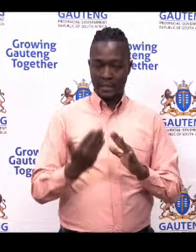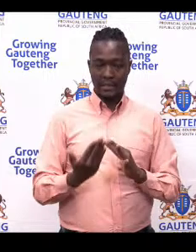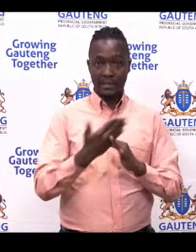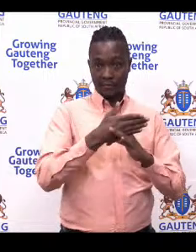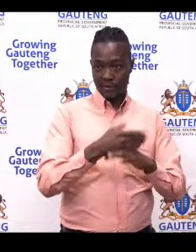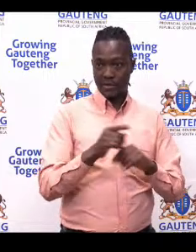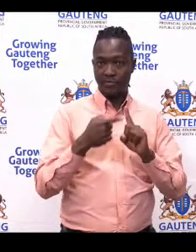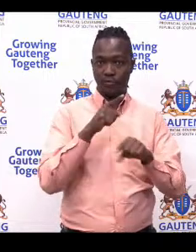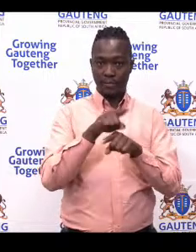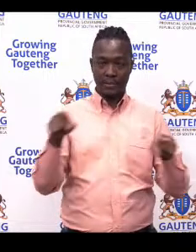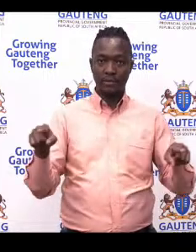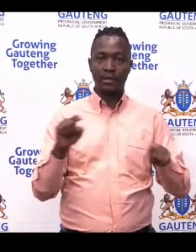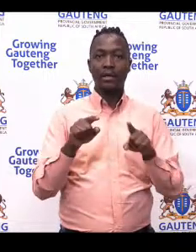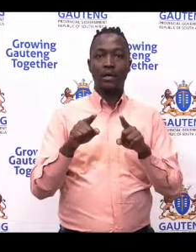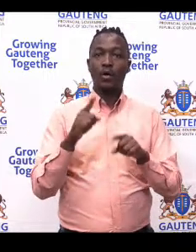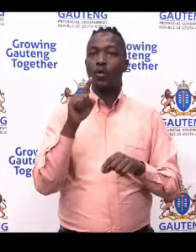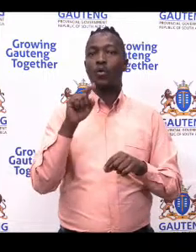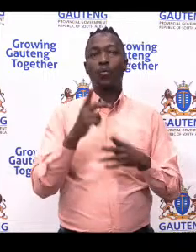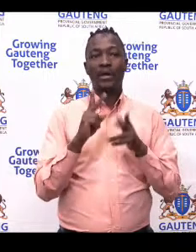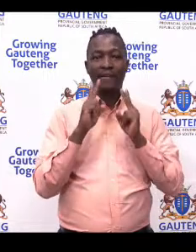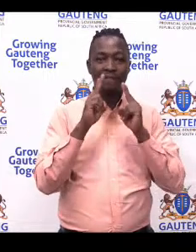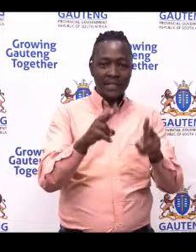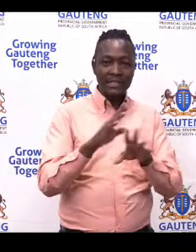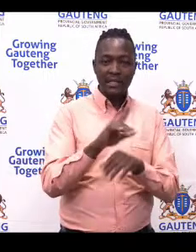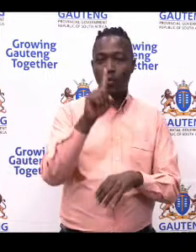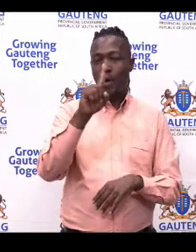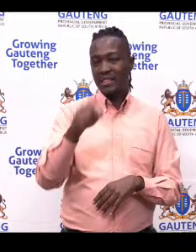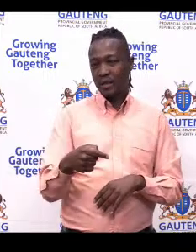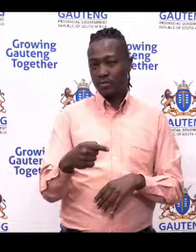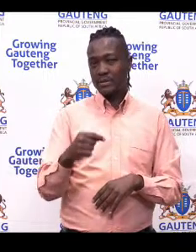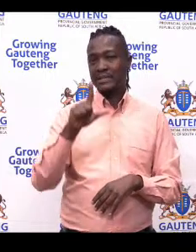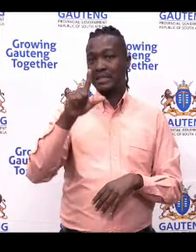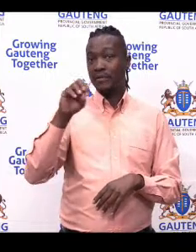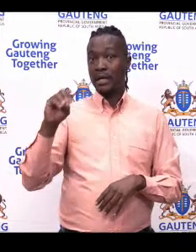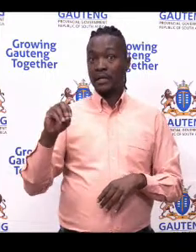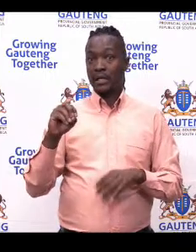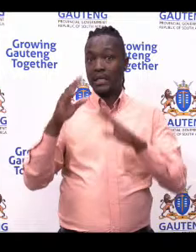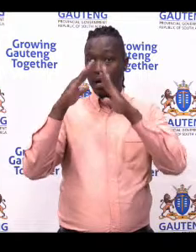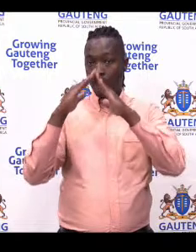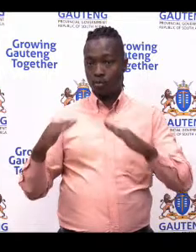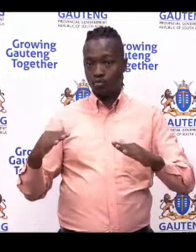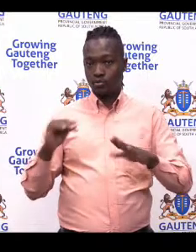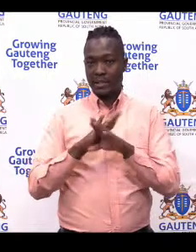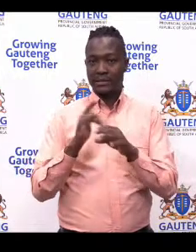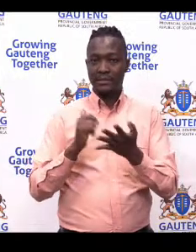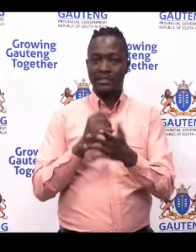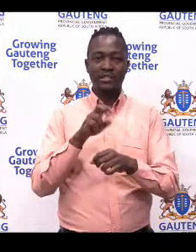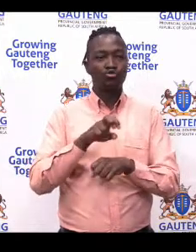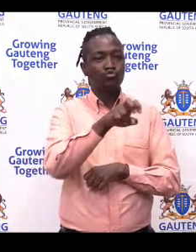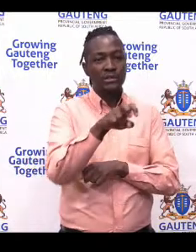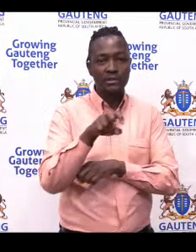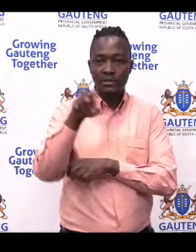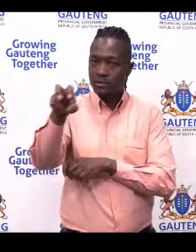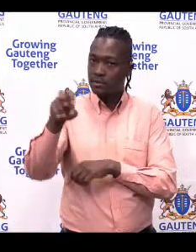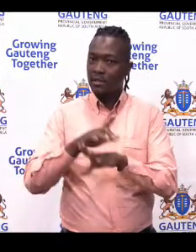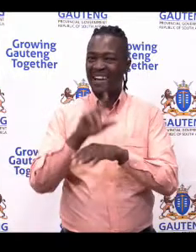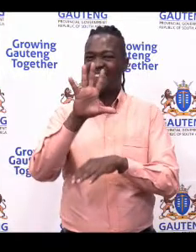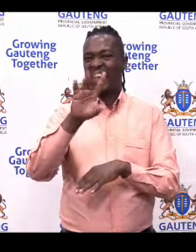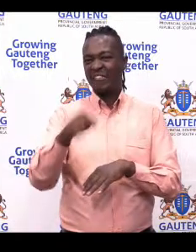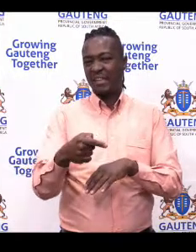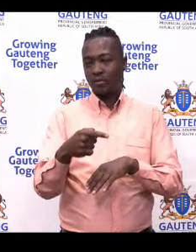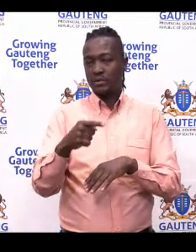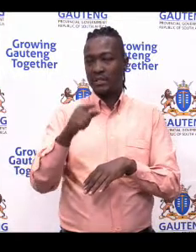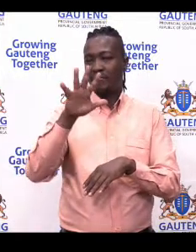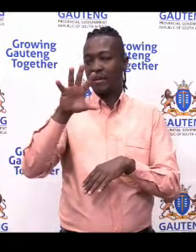intervention. But we are able to visit 1,700 households, and also just reaching over